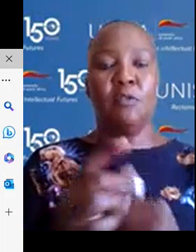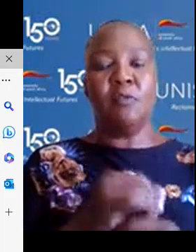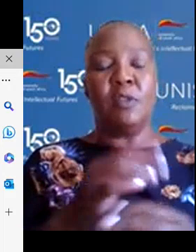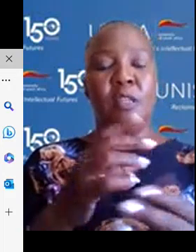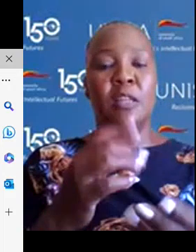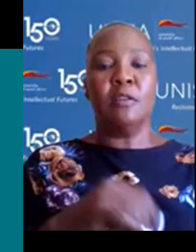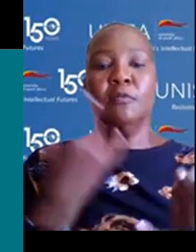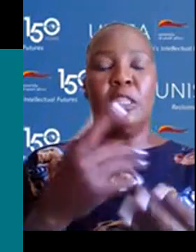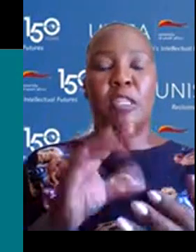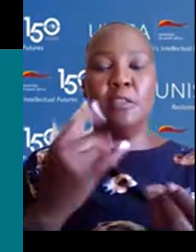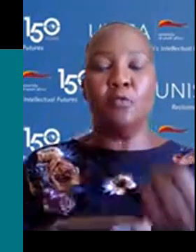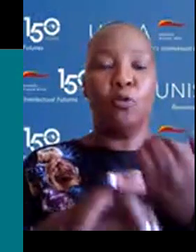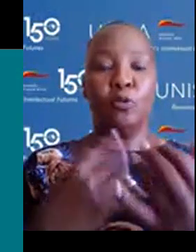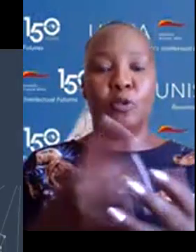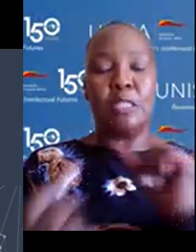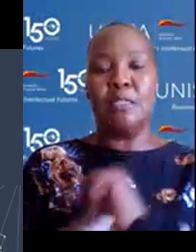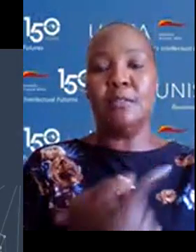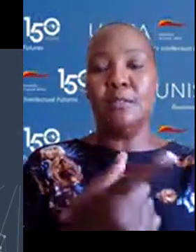here.